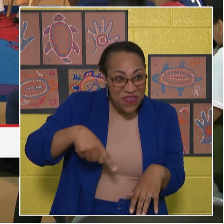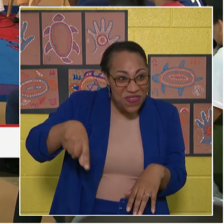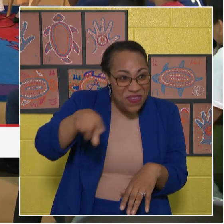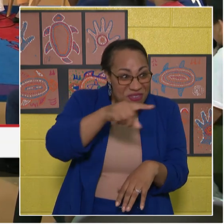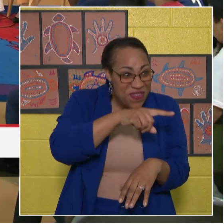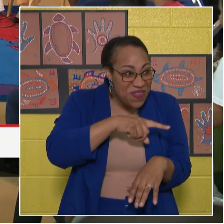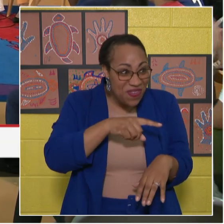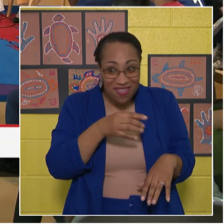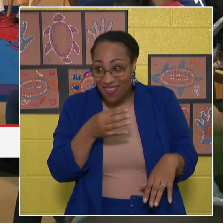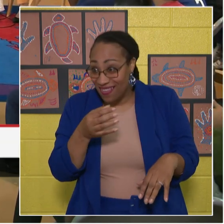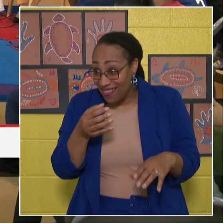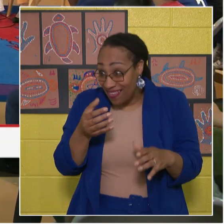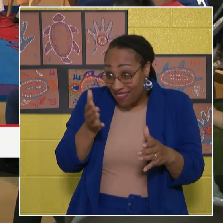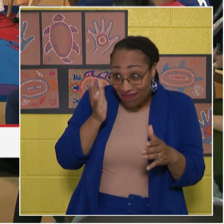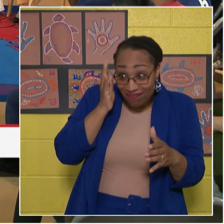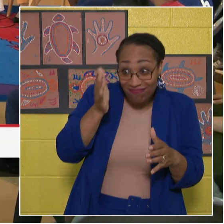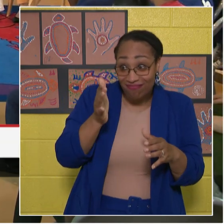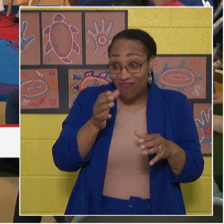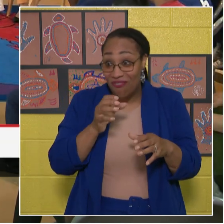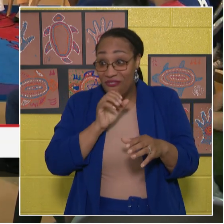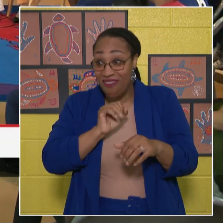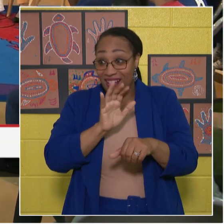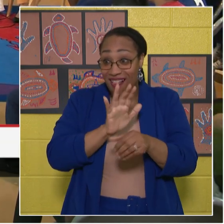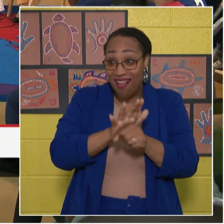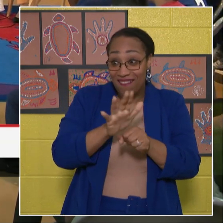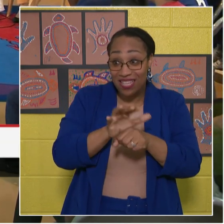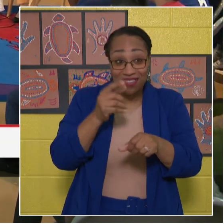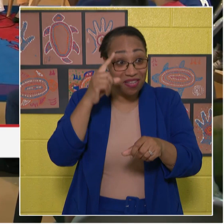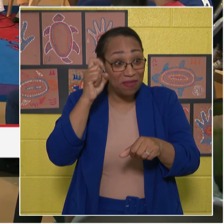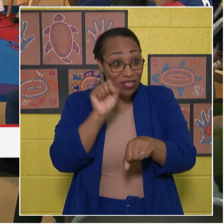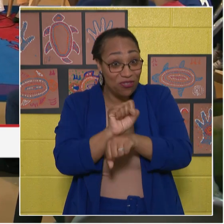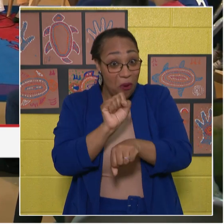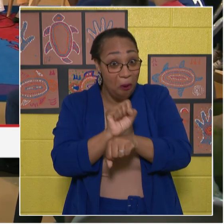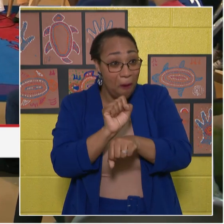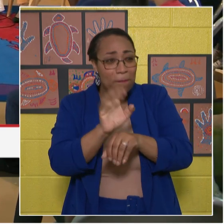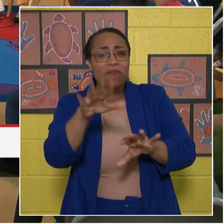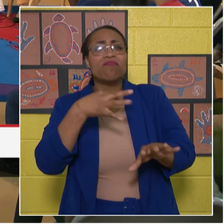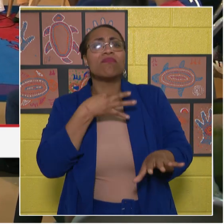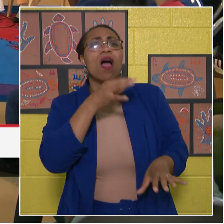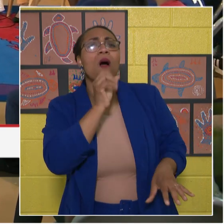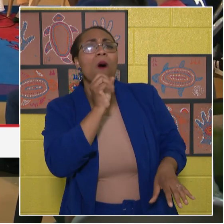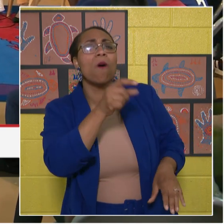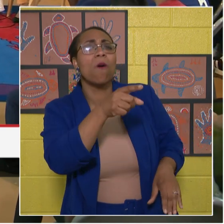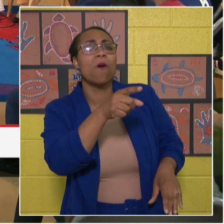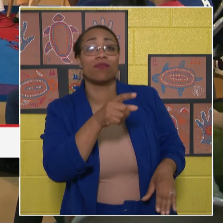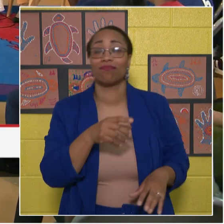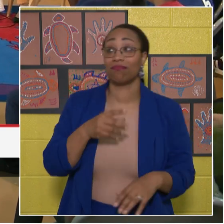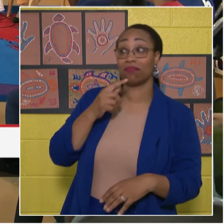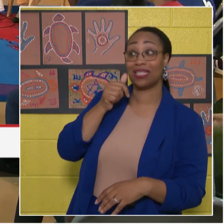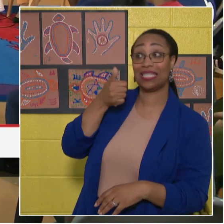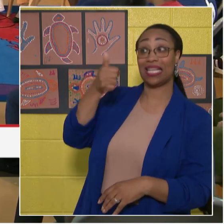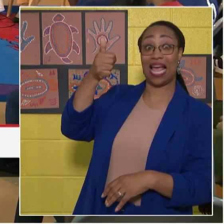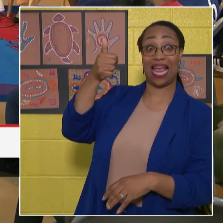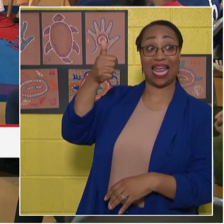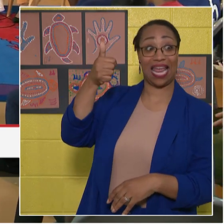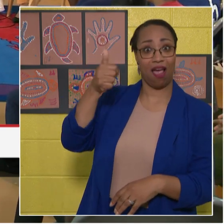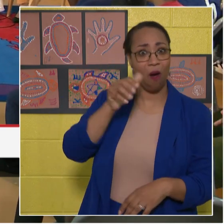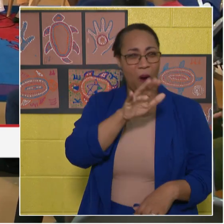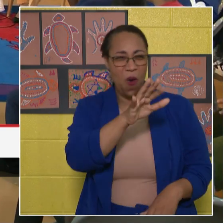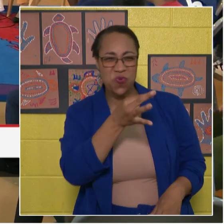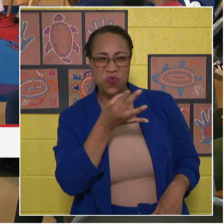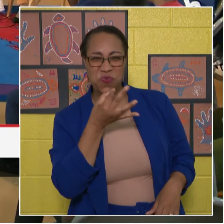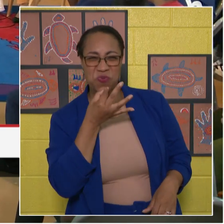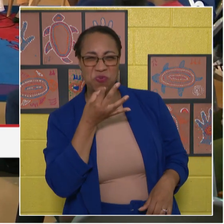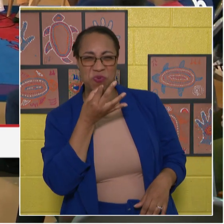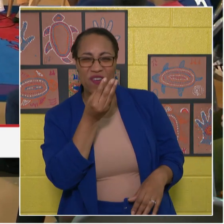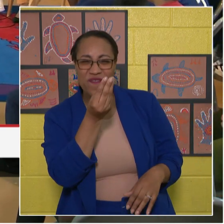12? 10, 11, 12. So not quite yet, but in a few years, you'll be getting summer jobs.